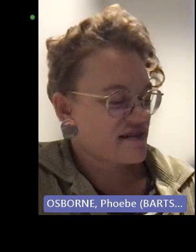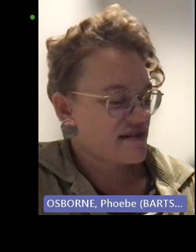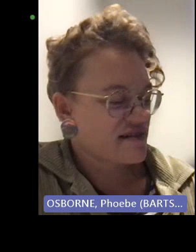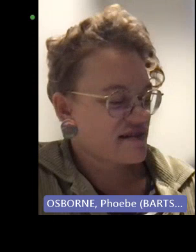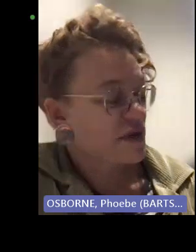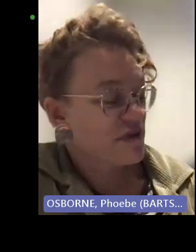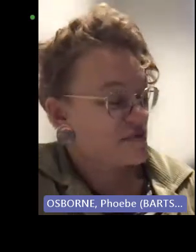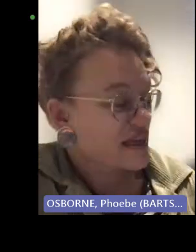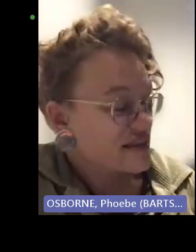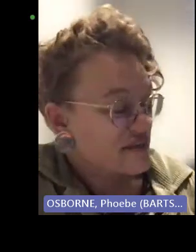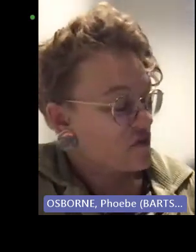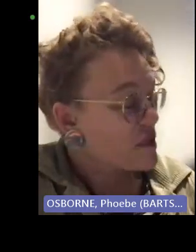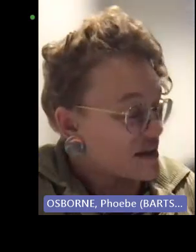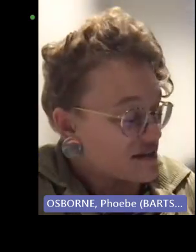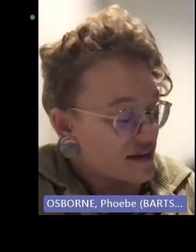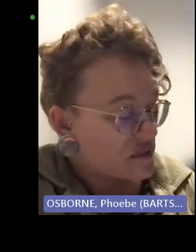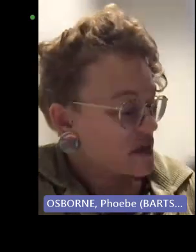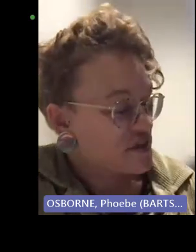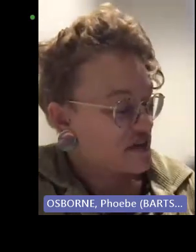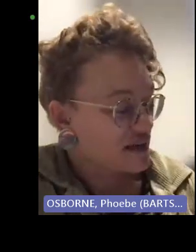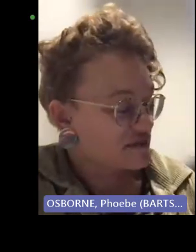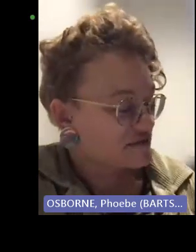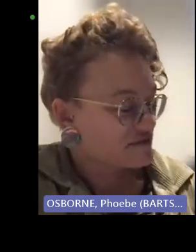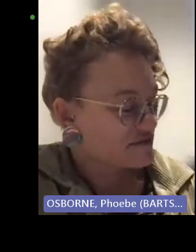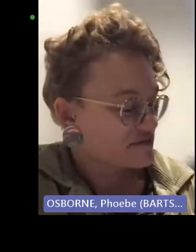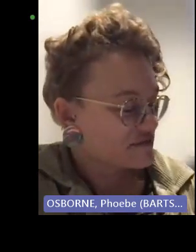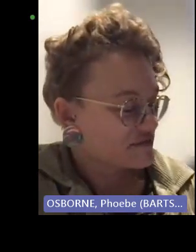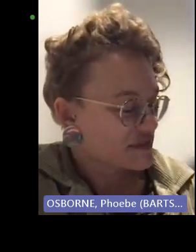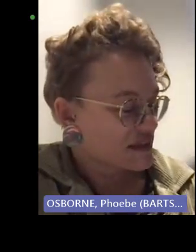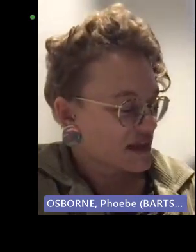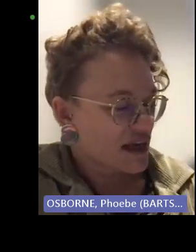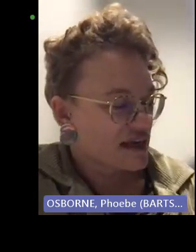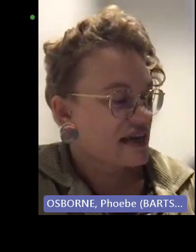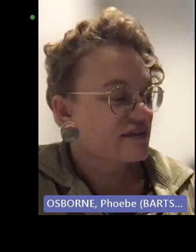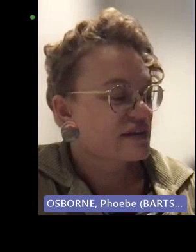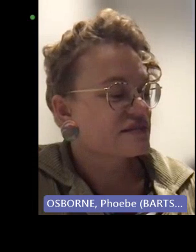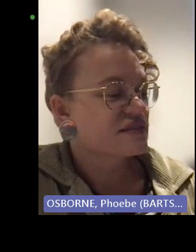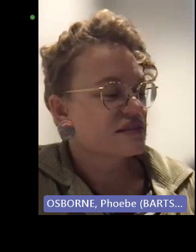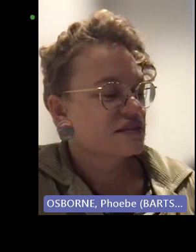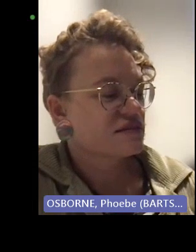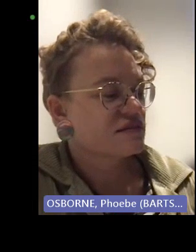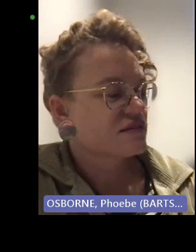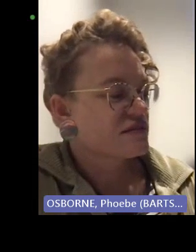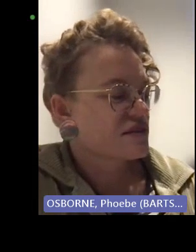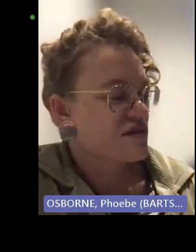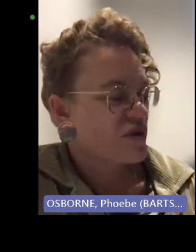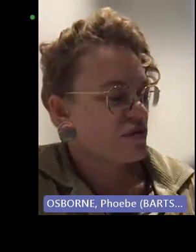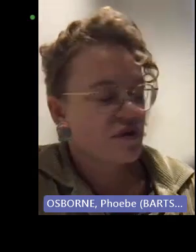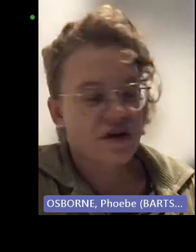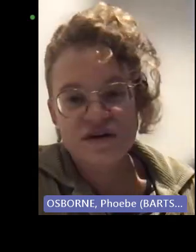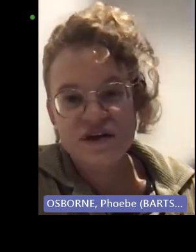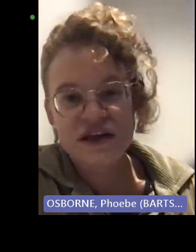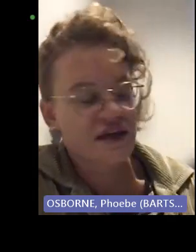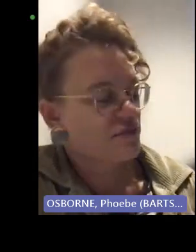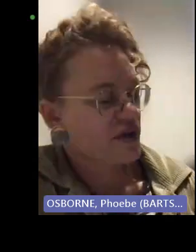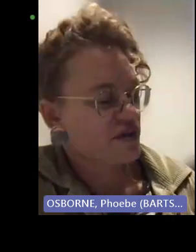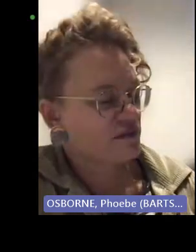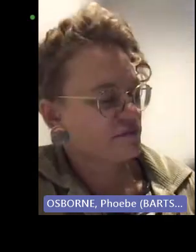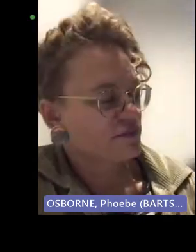And I think the middle one is most representative of the picture, so I'm going to choose that. Blah, blah, blah. And I'm going to save it. So then when